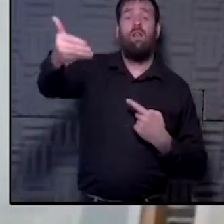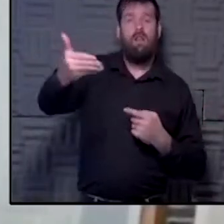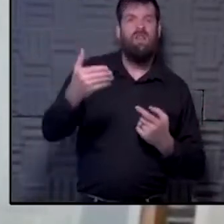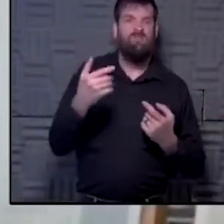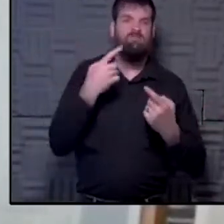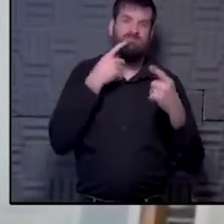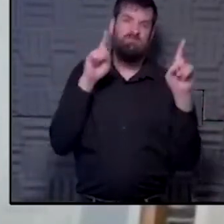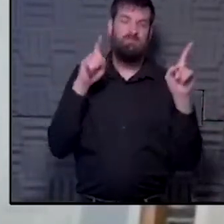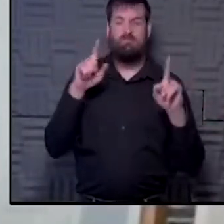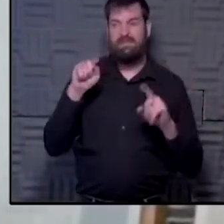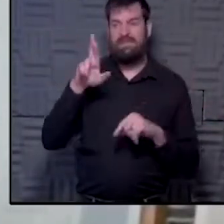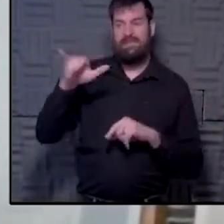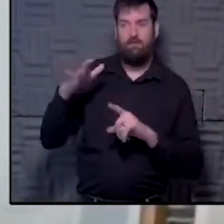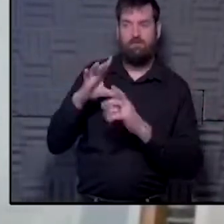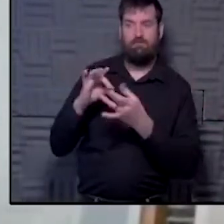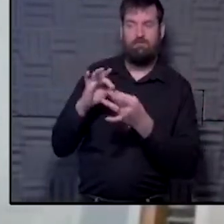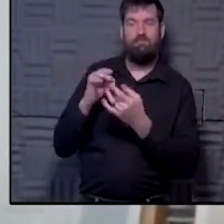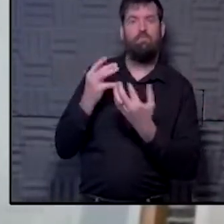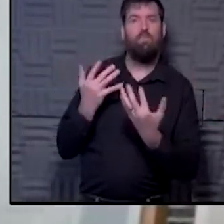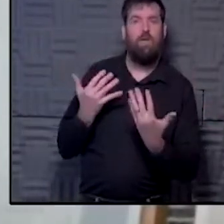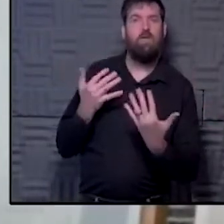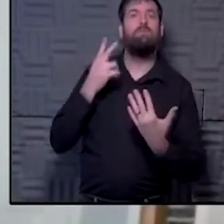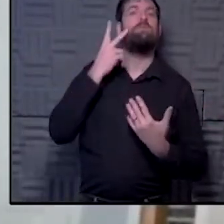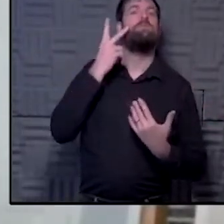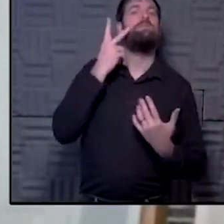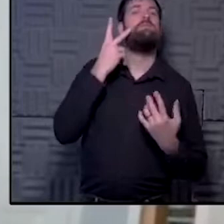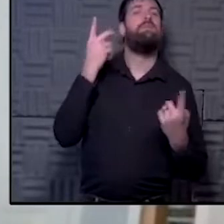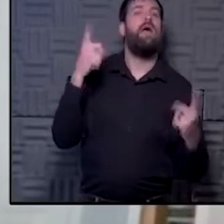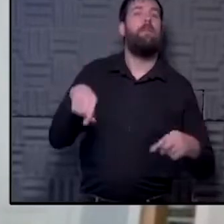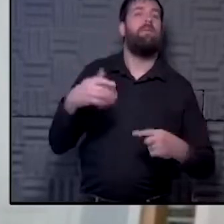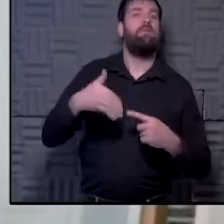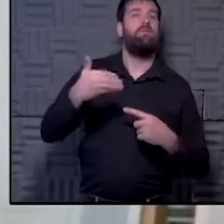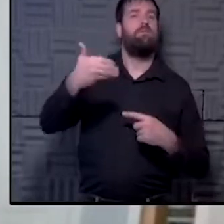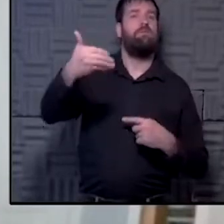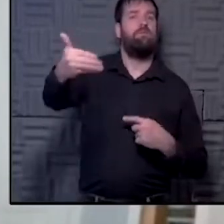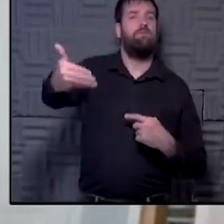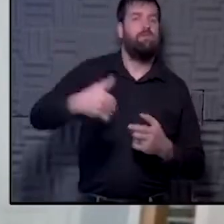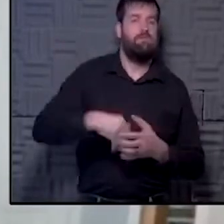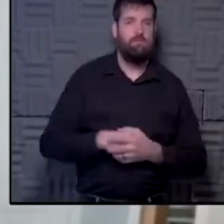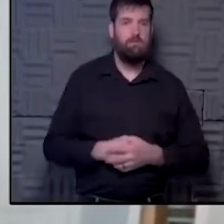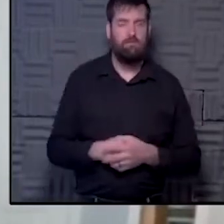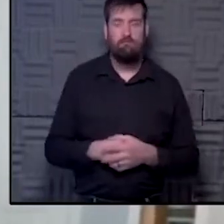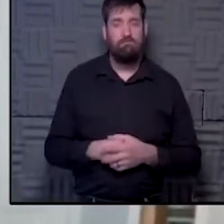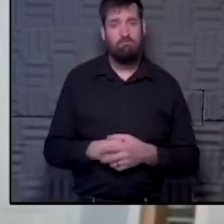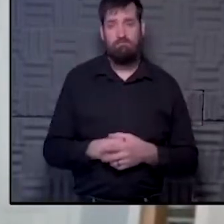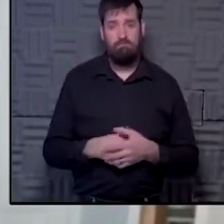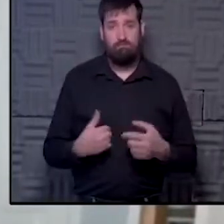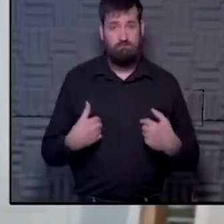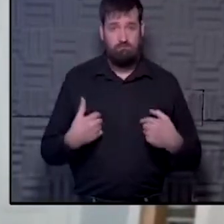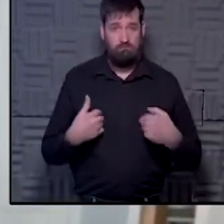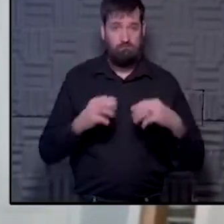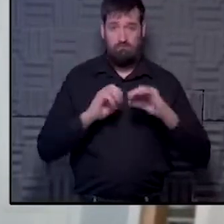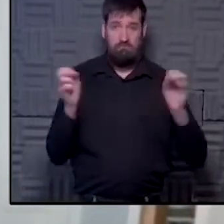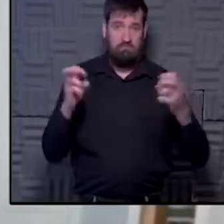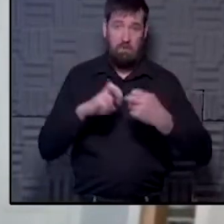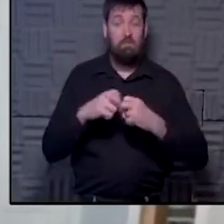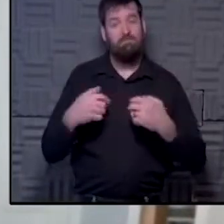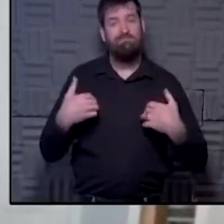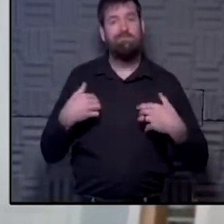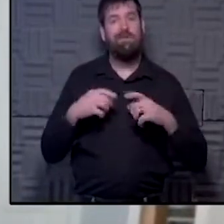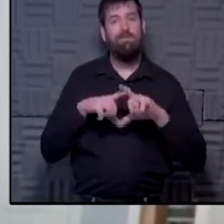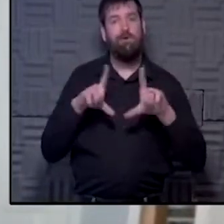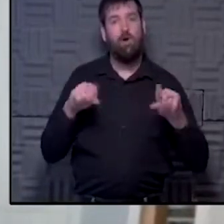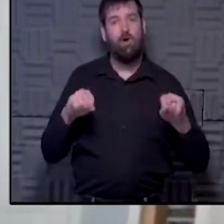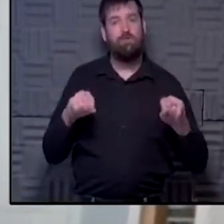difference. So Terry's point about let's see what happens as we go forward. But I don't have a problem. I mean, I've got a card now, and